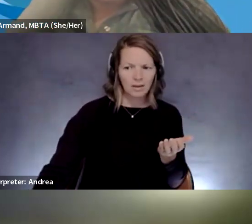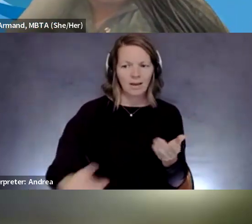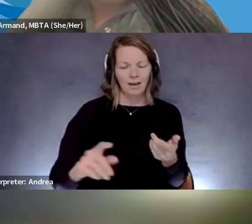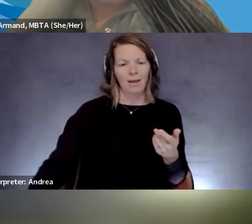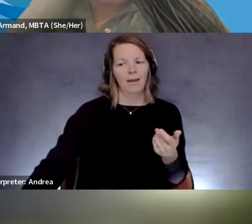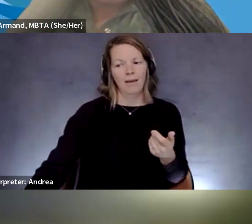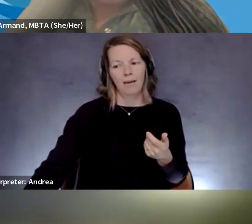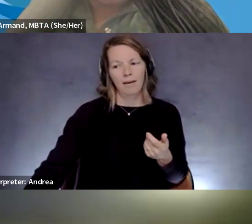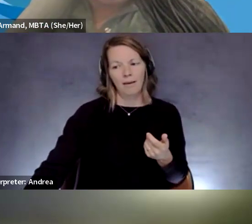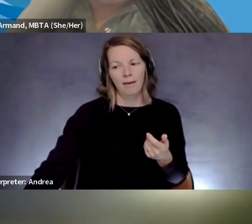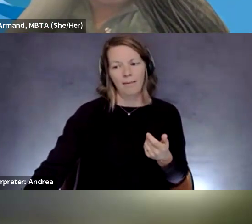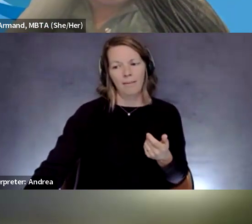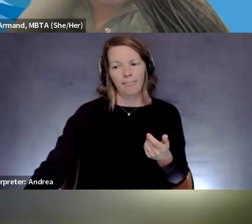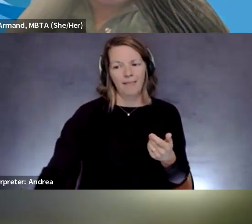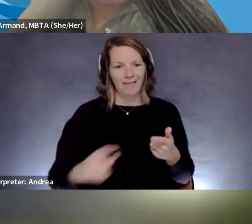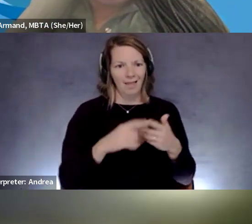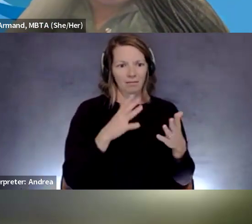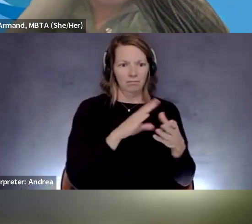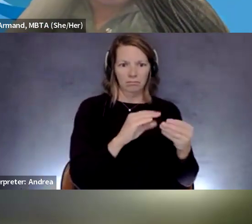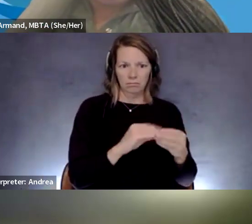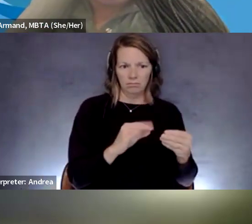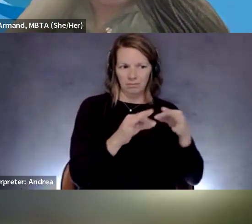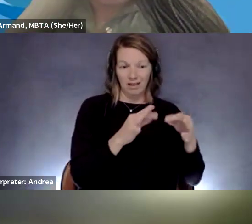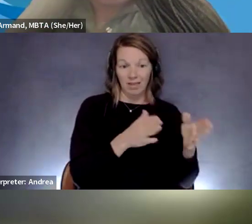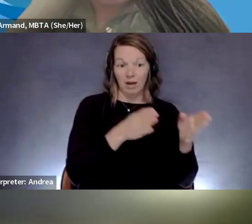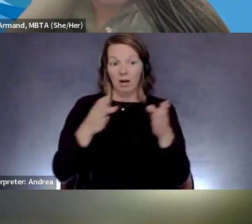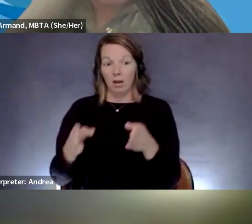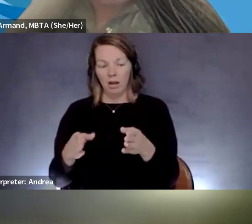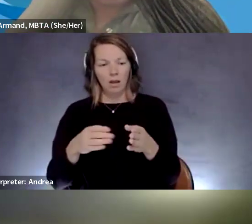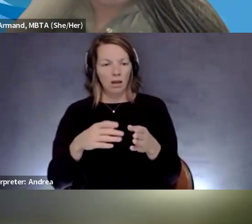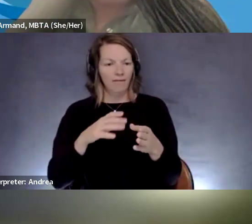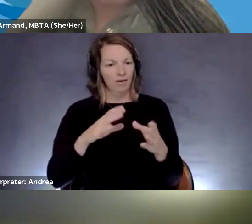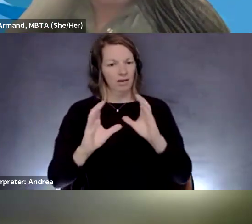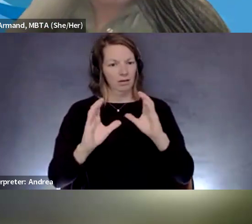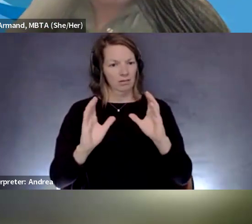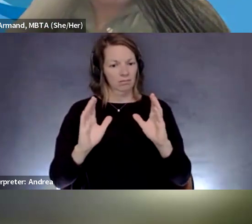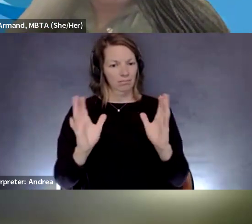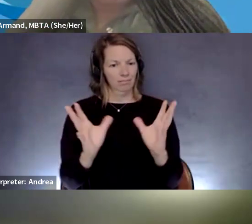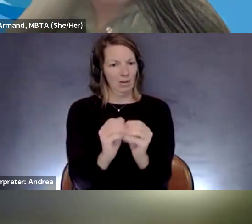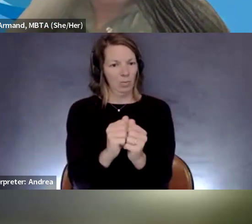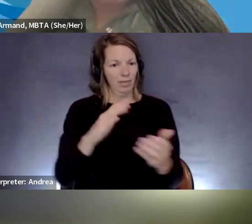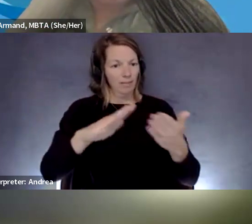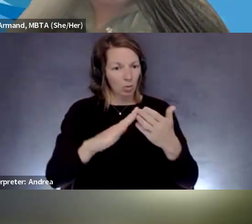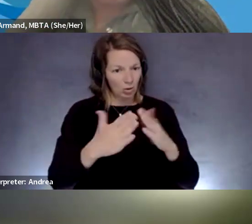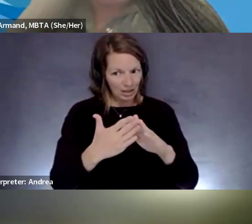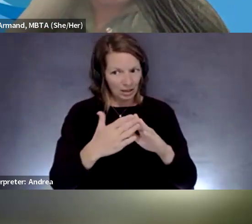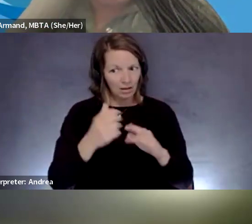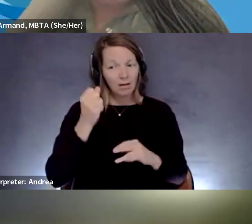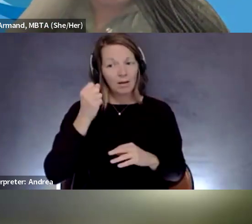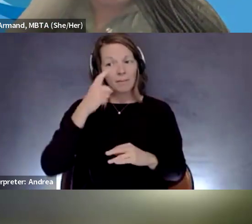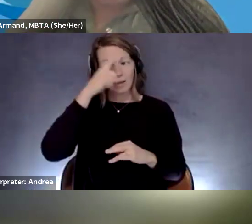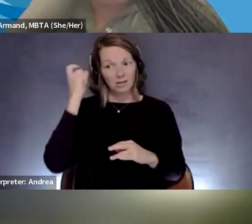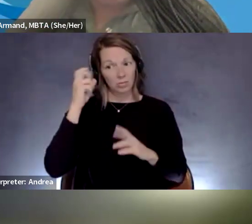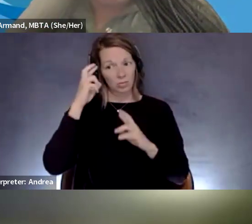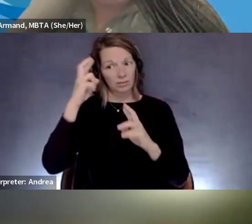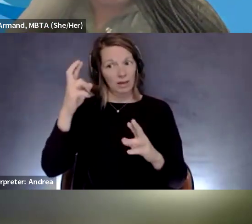really, you know, have the kind of listening that you're doing today with the community. Because again, with respect, I don't